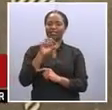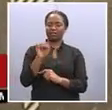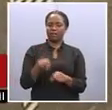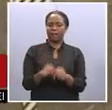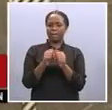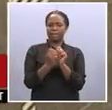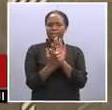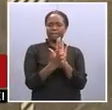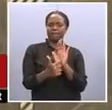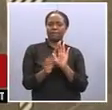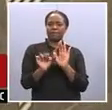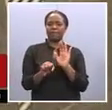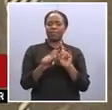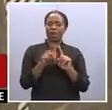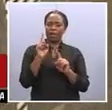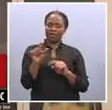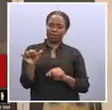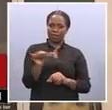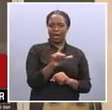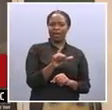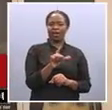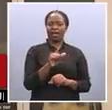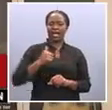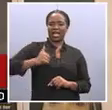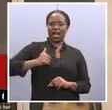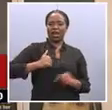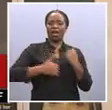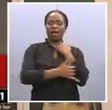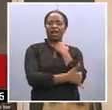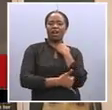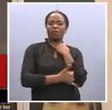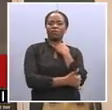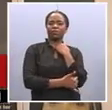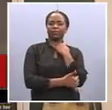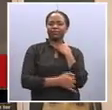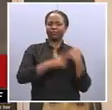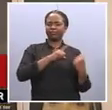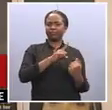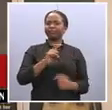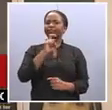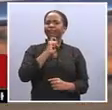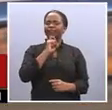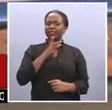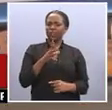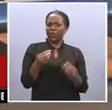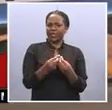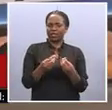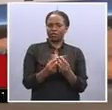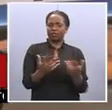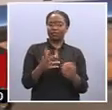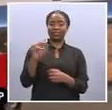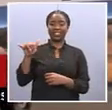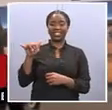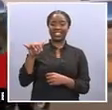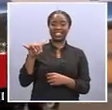of an earlier court order to return the plane. The Canadian SOE fears that the jet has been used for illegal activities. The plane is